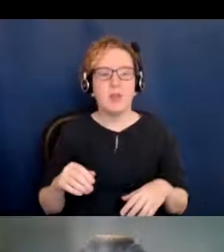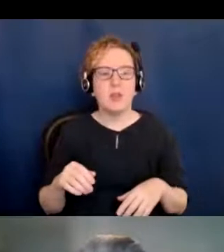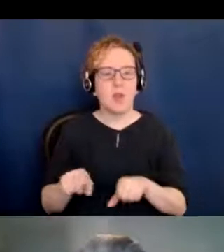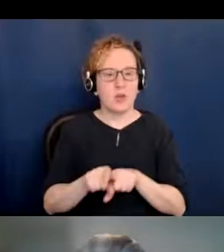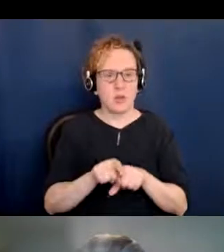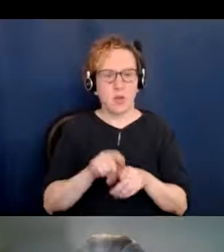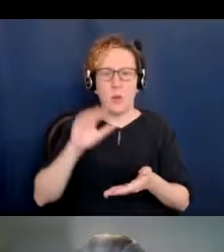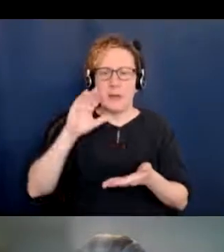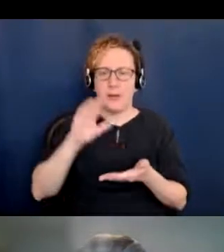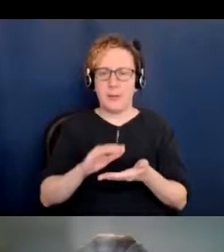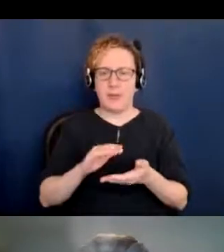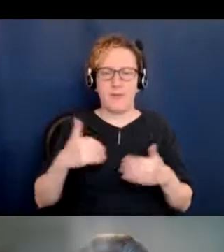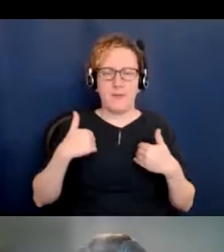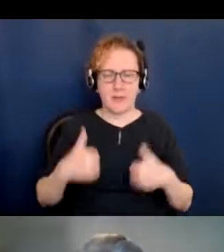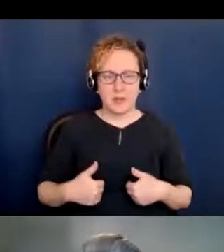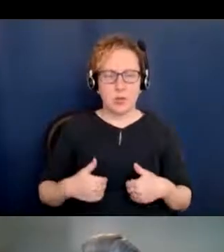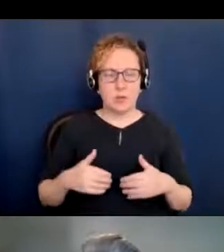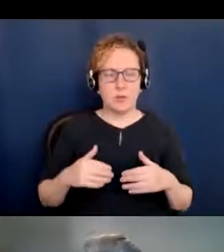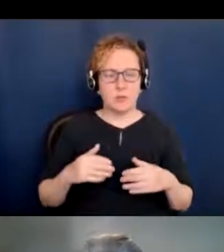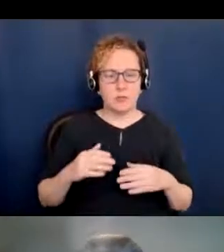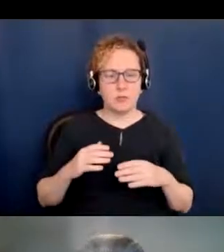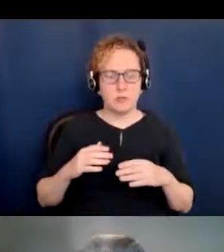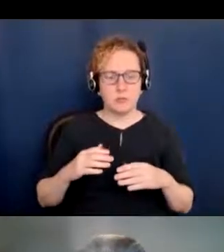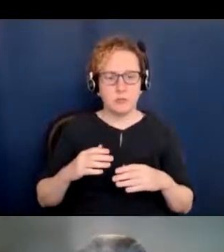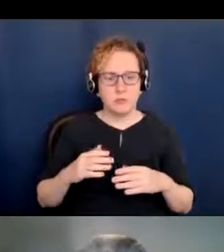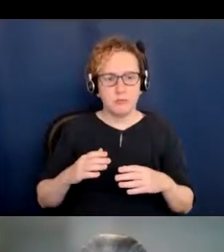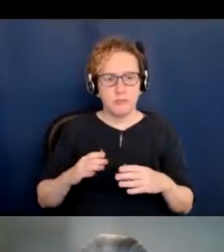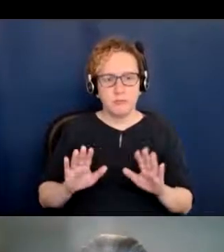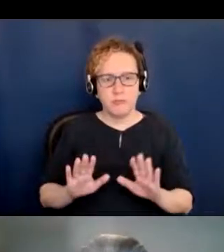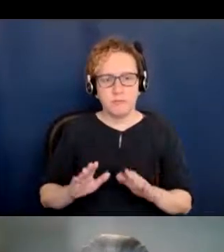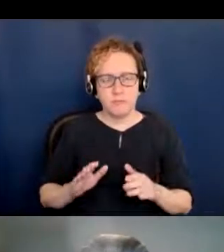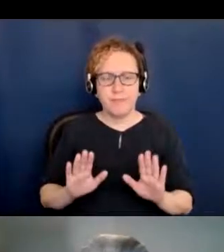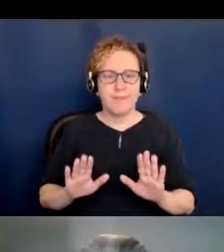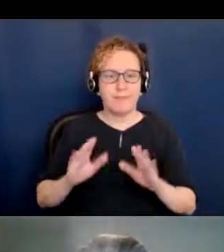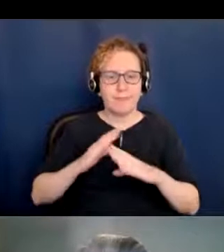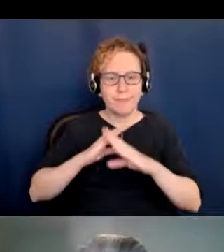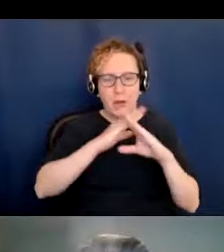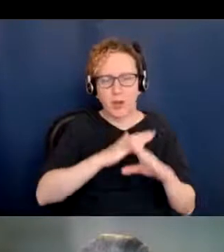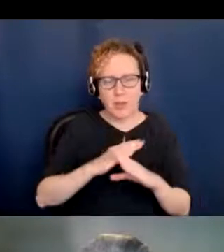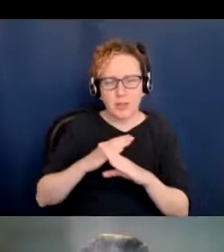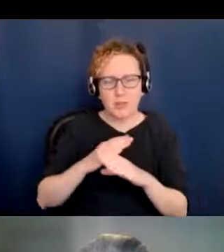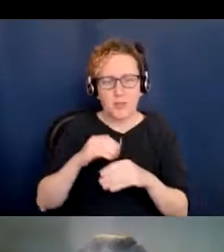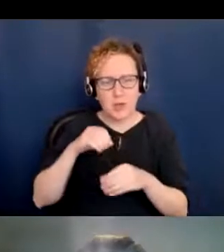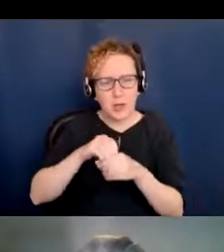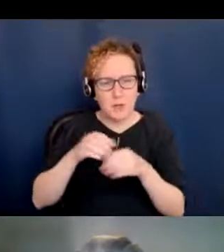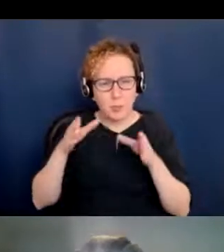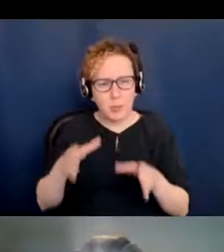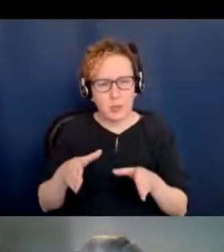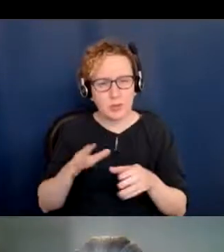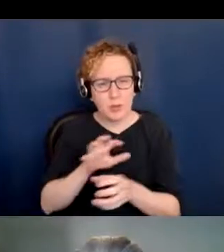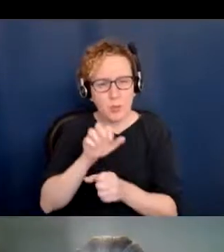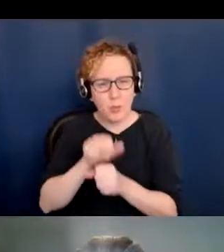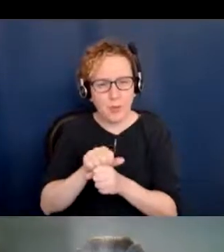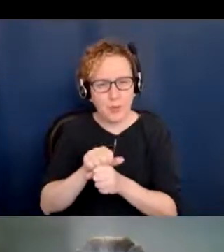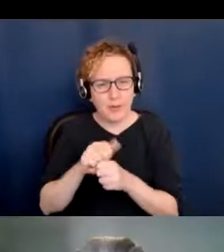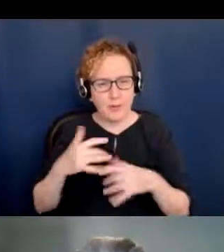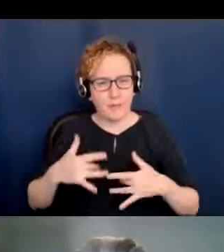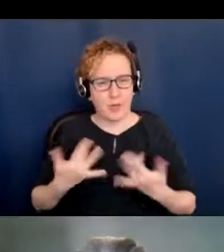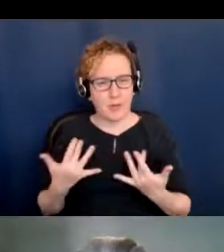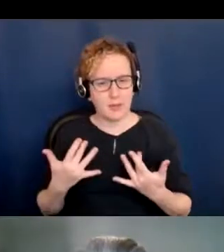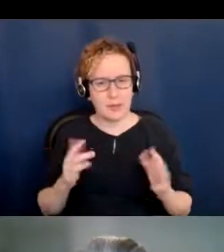barriers that may exist in regards to attending an in-person appointment or event